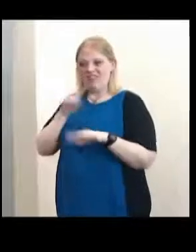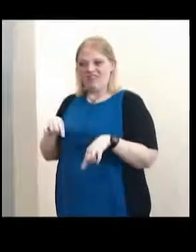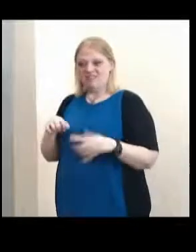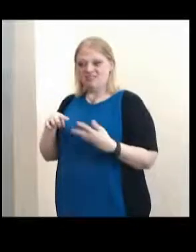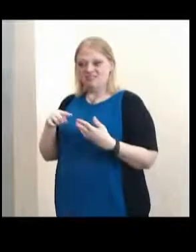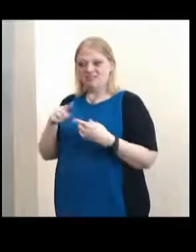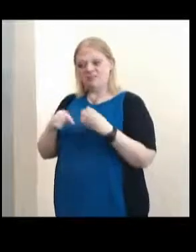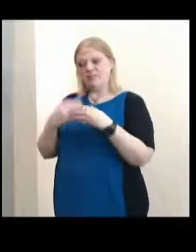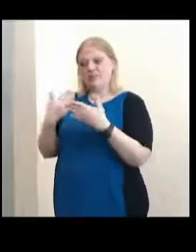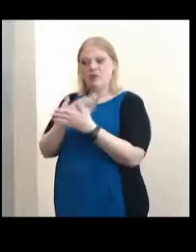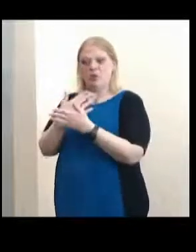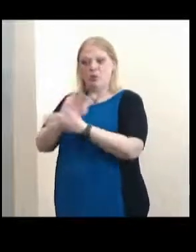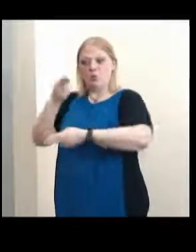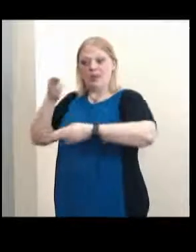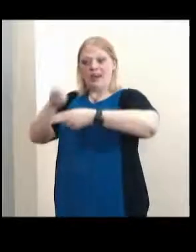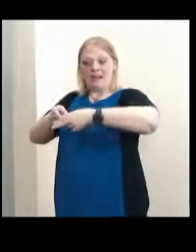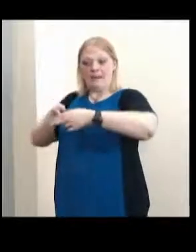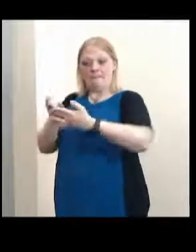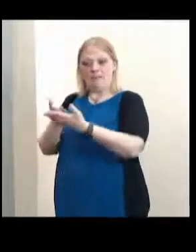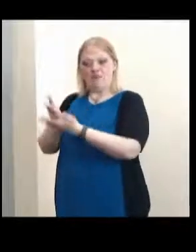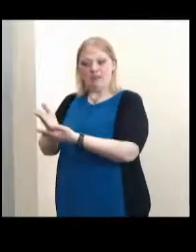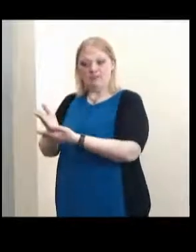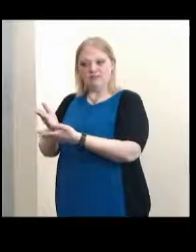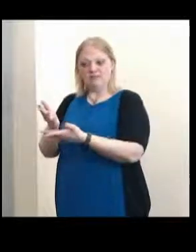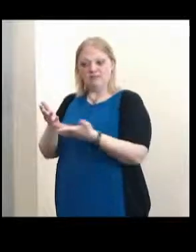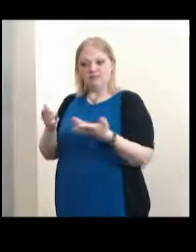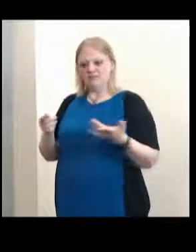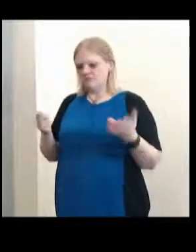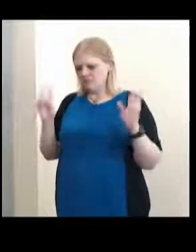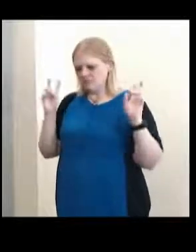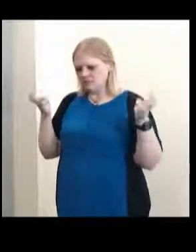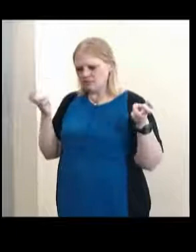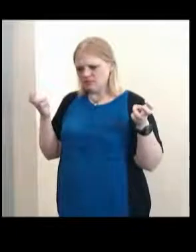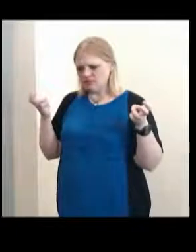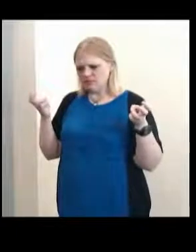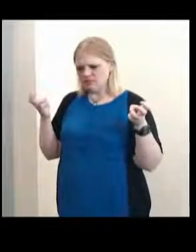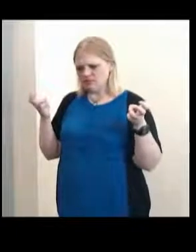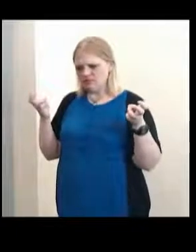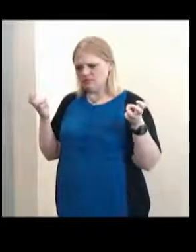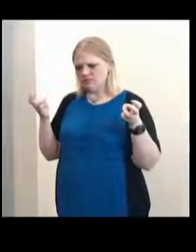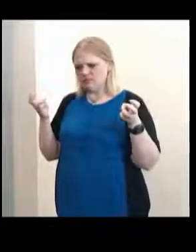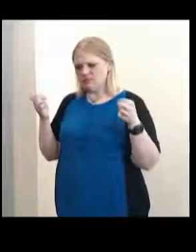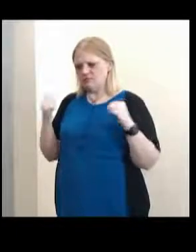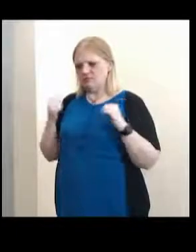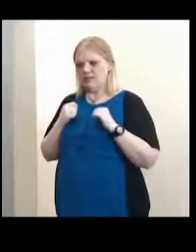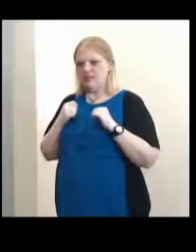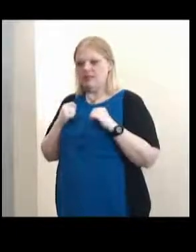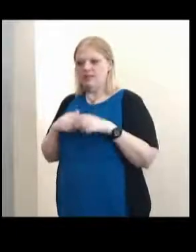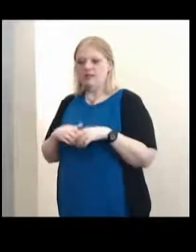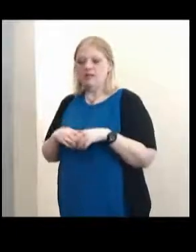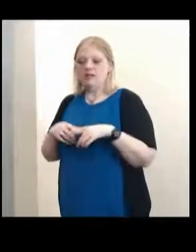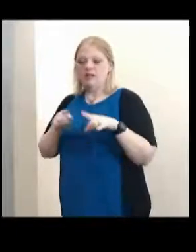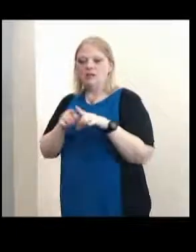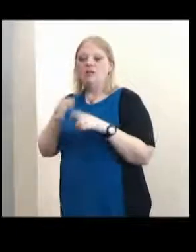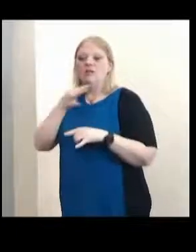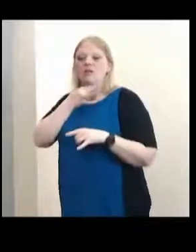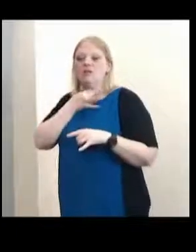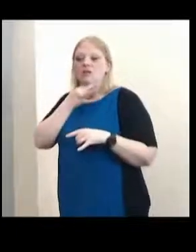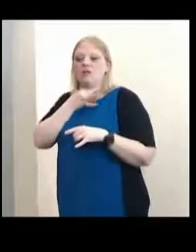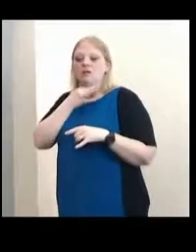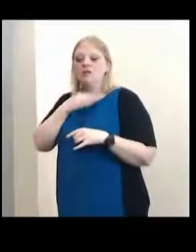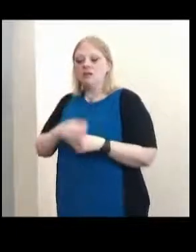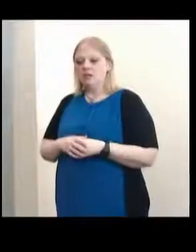the new naming rights, Mark being named, having the naming rights to the stadium. And I'm also curious to